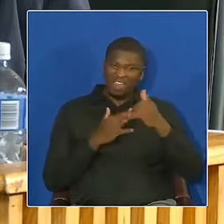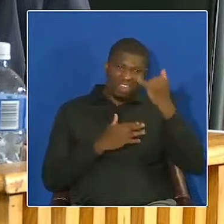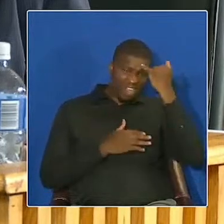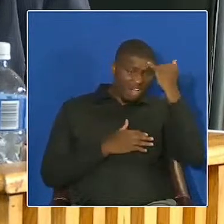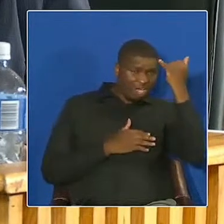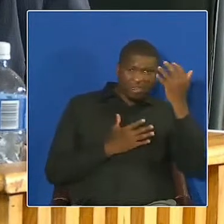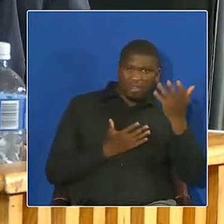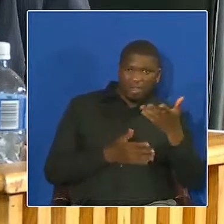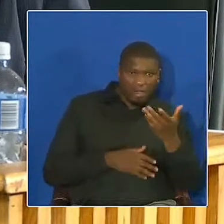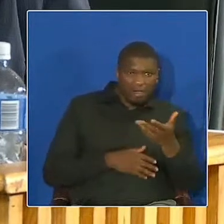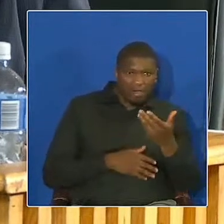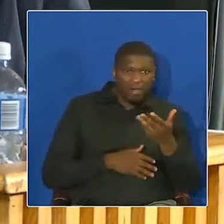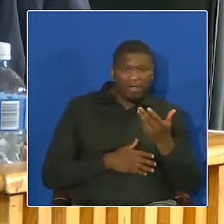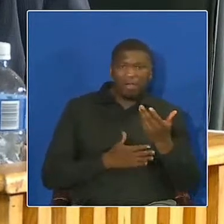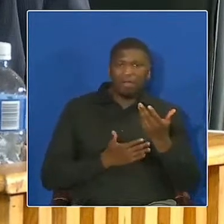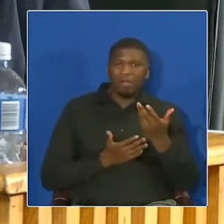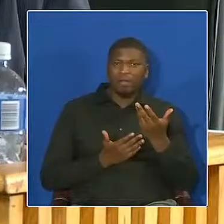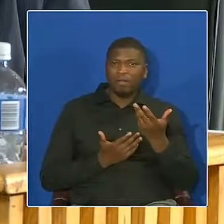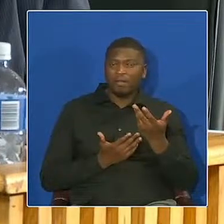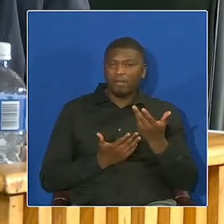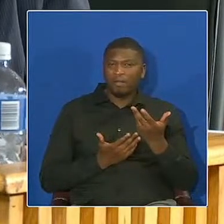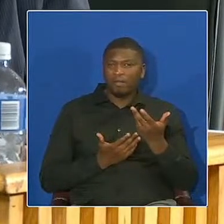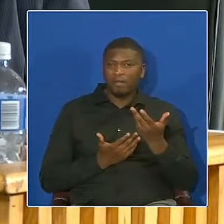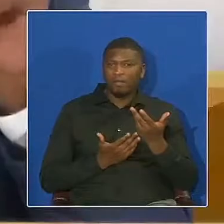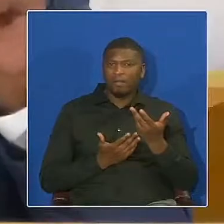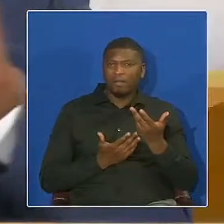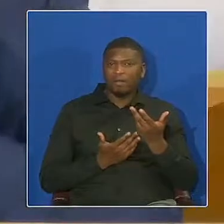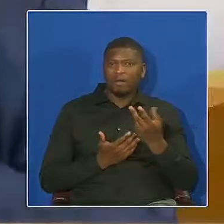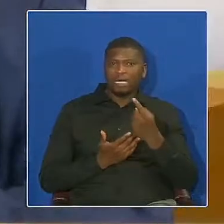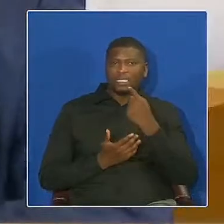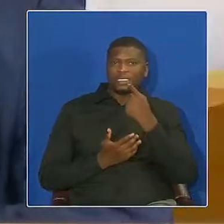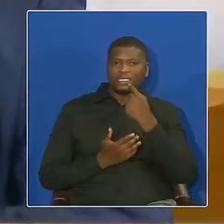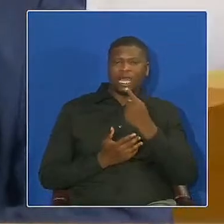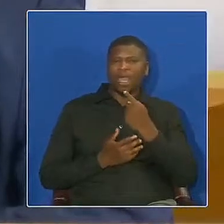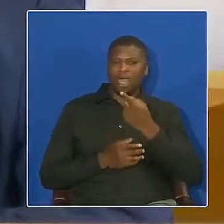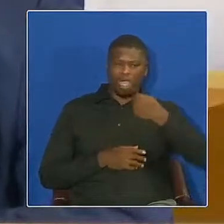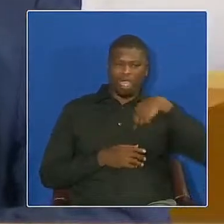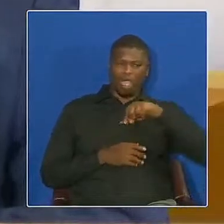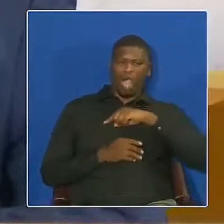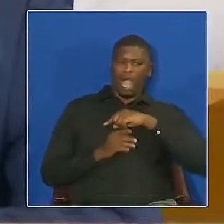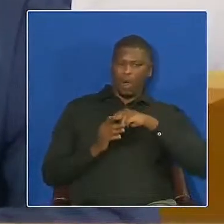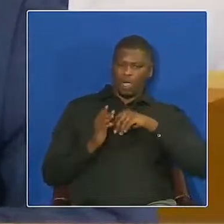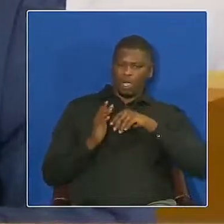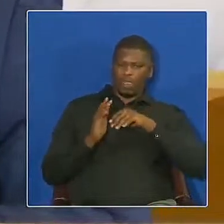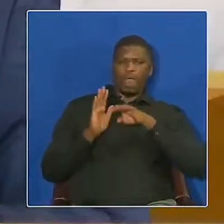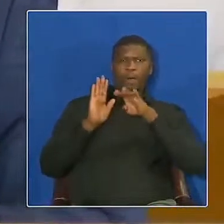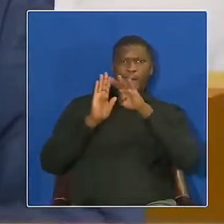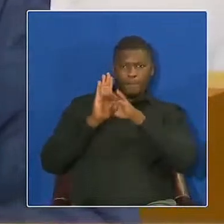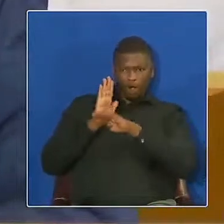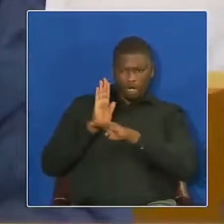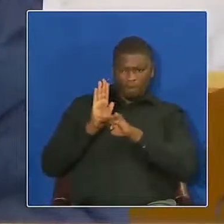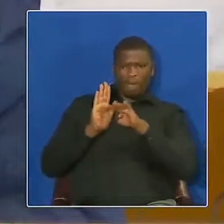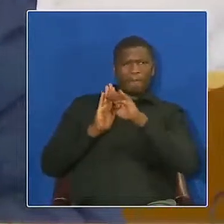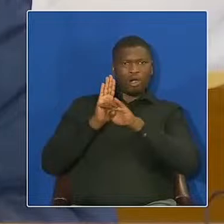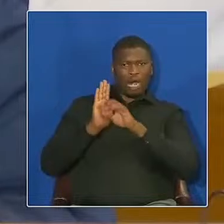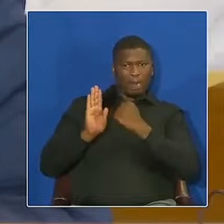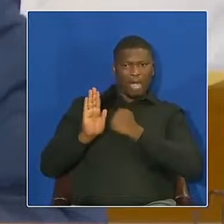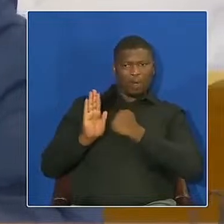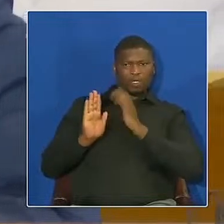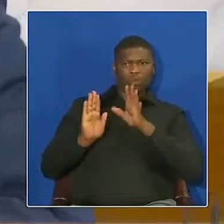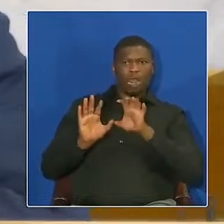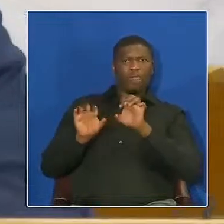to what our program is? The sentence that